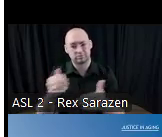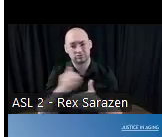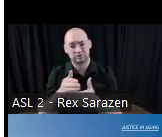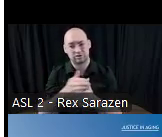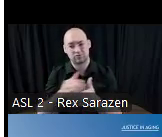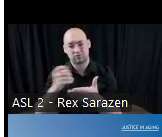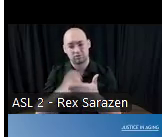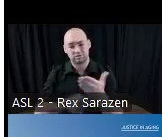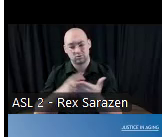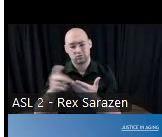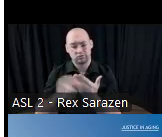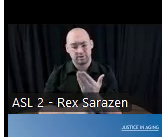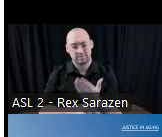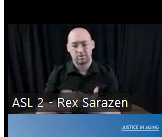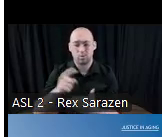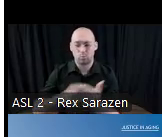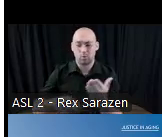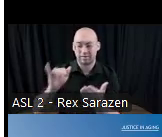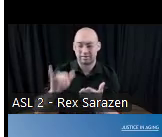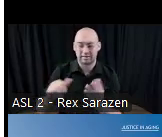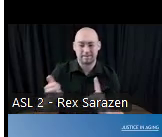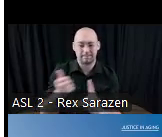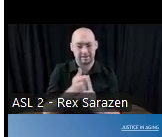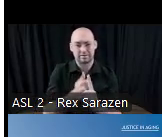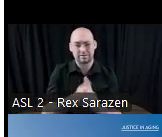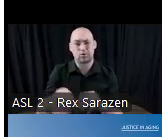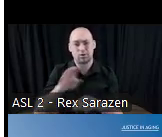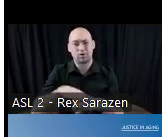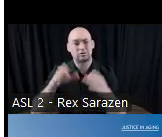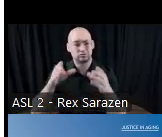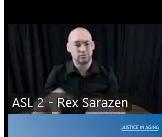program and what is that impact on consumers.